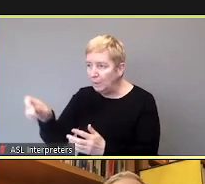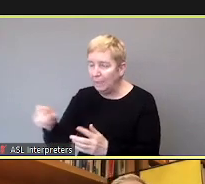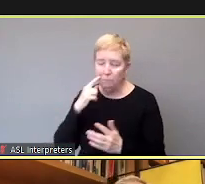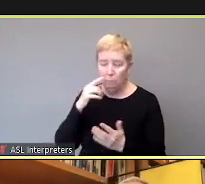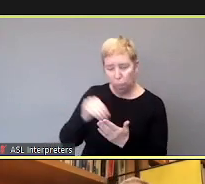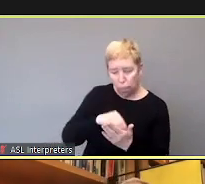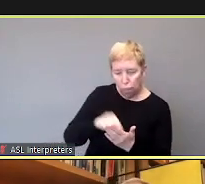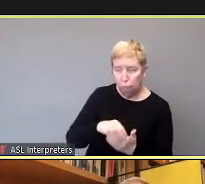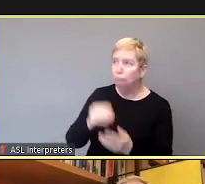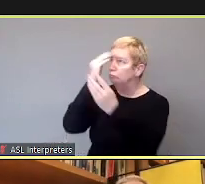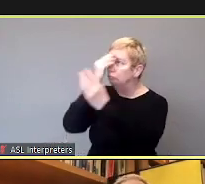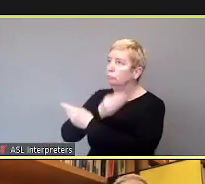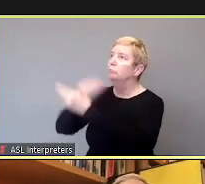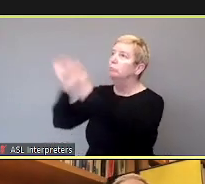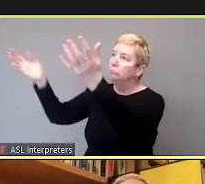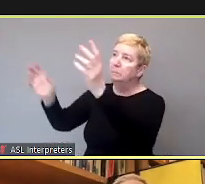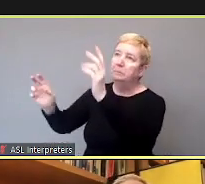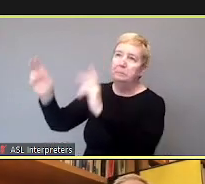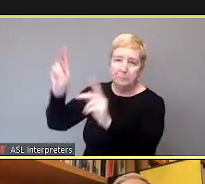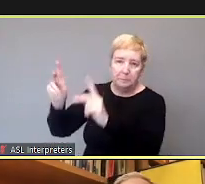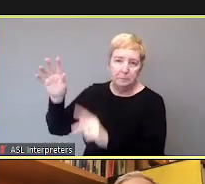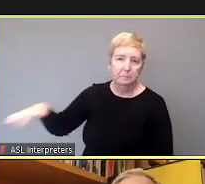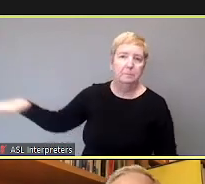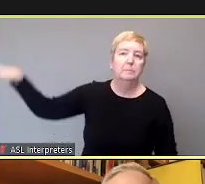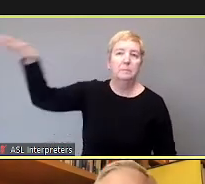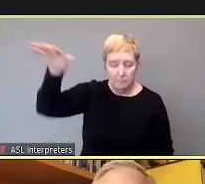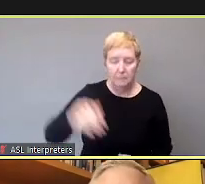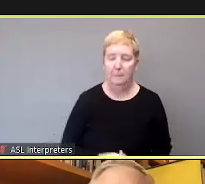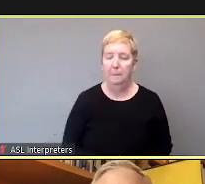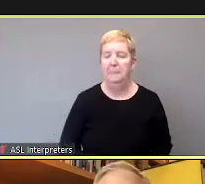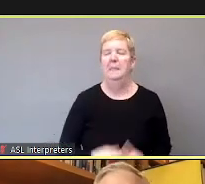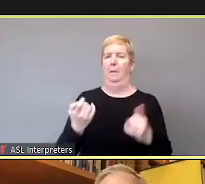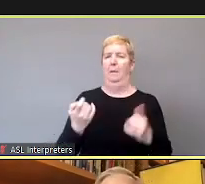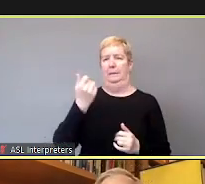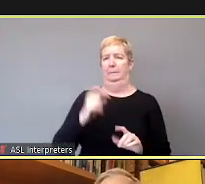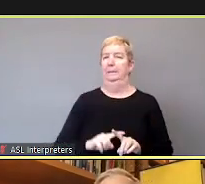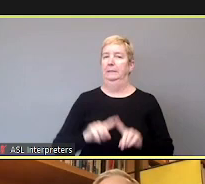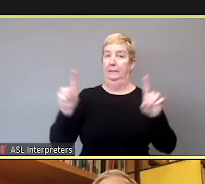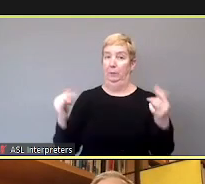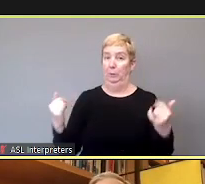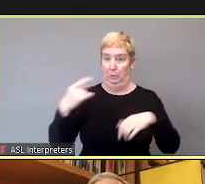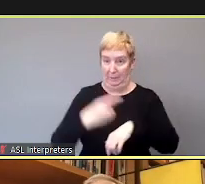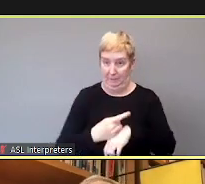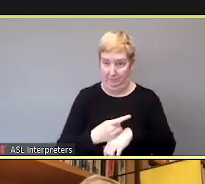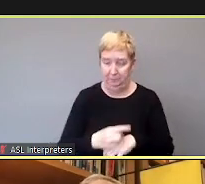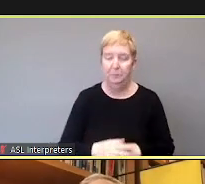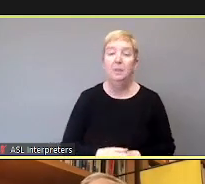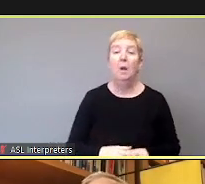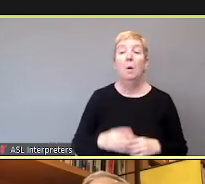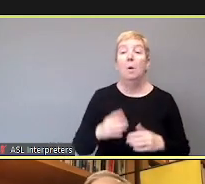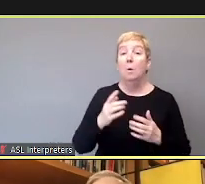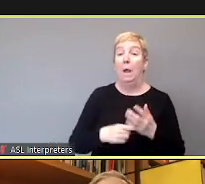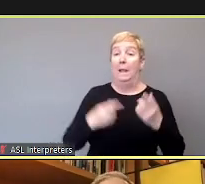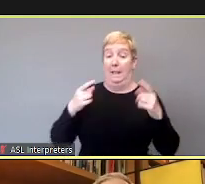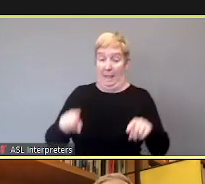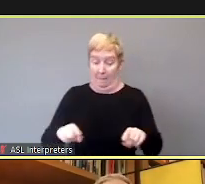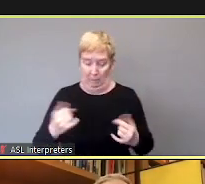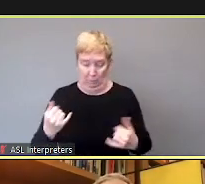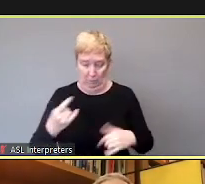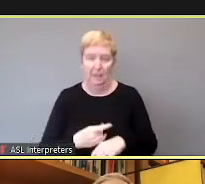viewers. And so we're doing something a little bit different today, and that is I am going to be sharing my